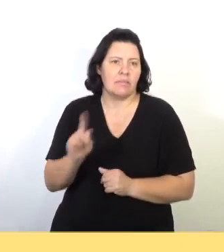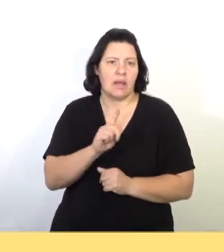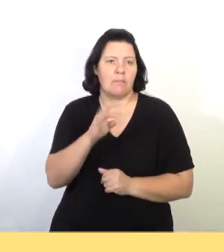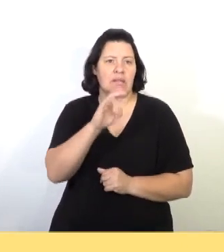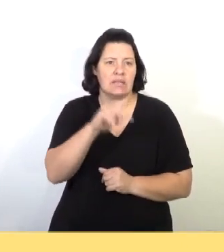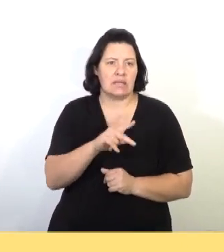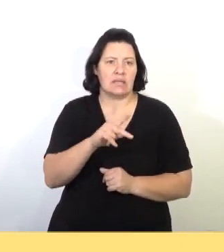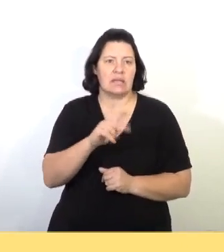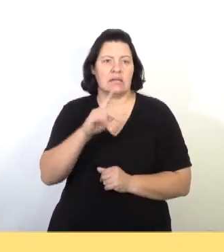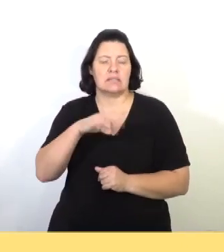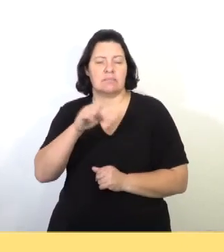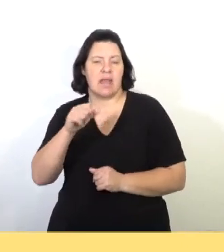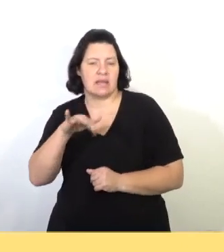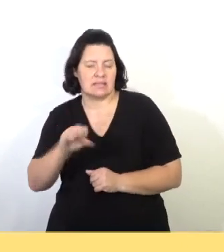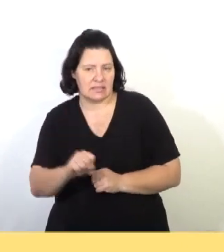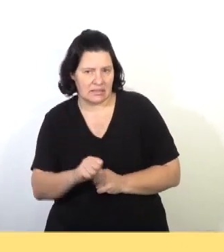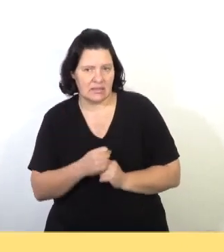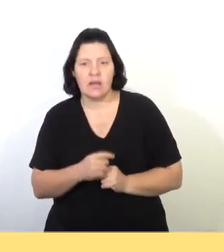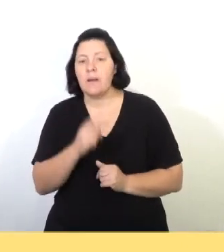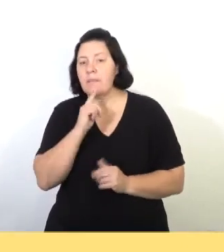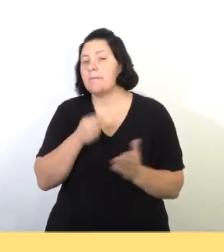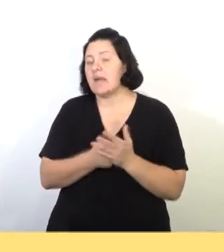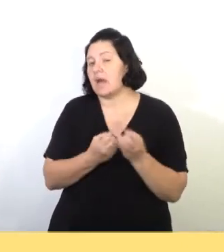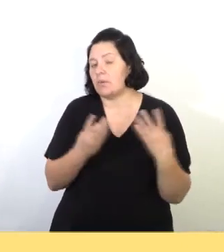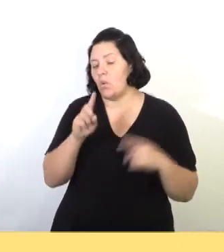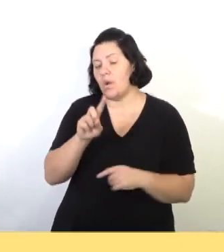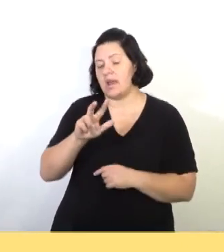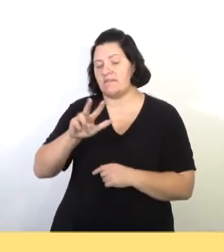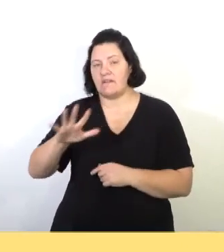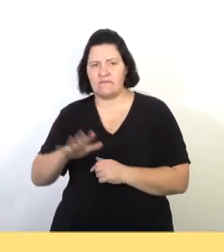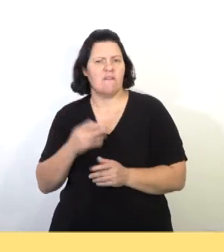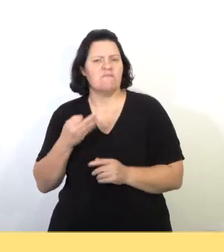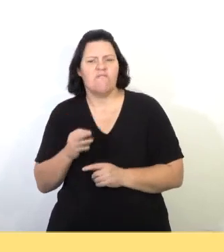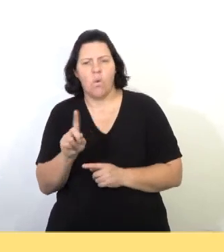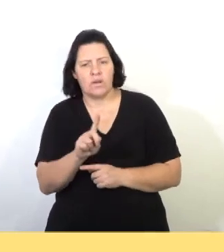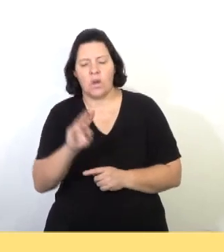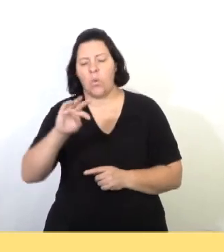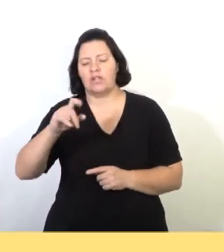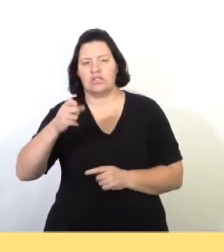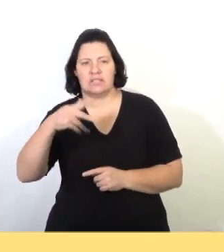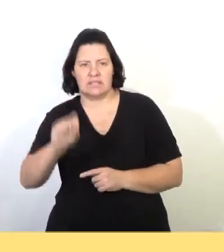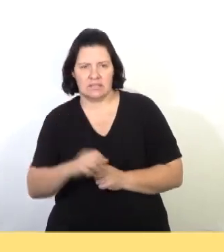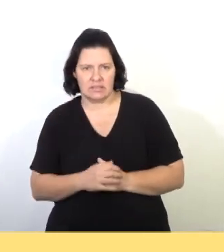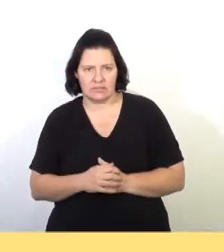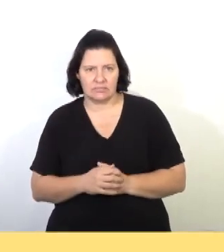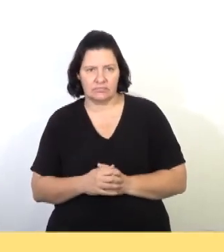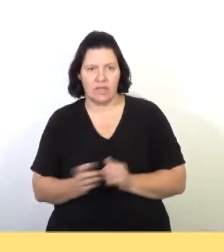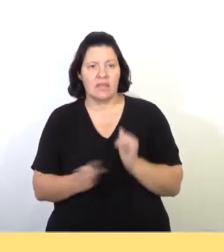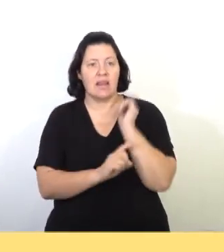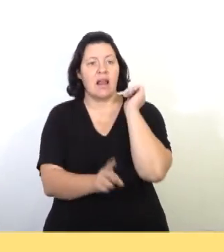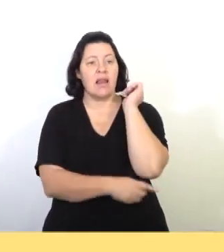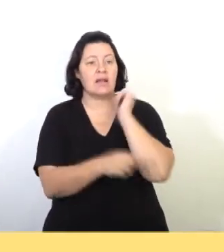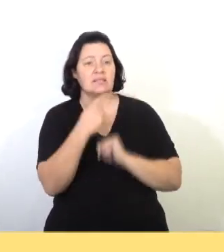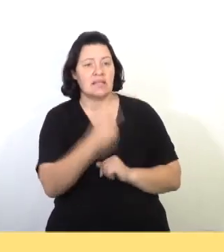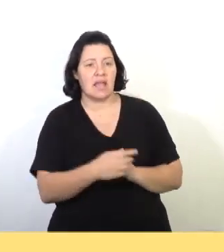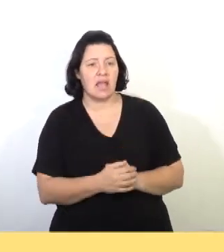paid Brittany Space. And how much did I pay? 185. What was that for? Wages. And then the last